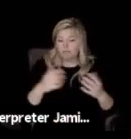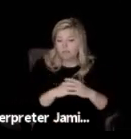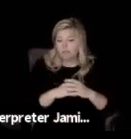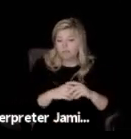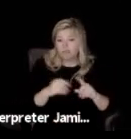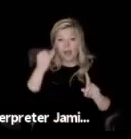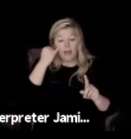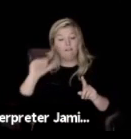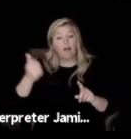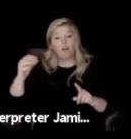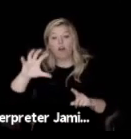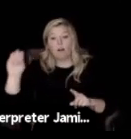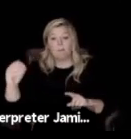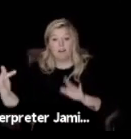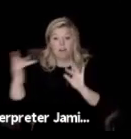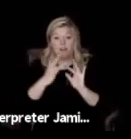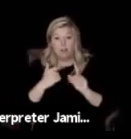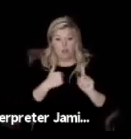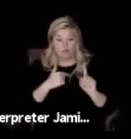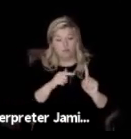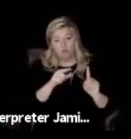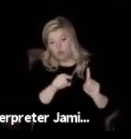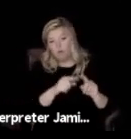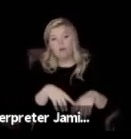by a company, so 73%, 74%,